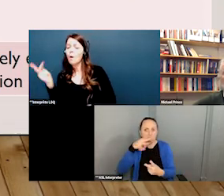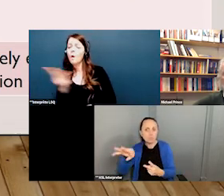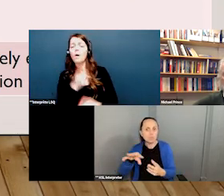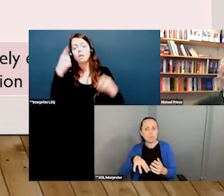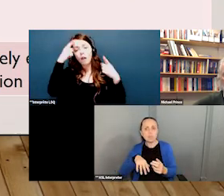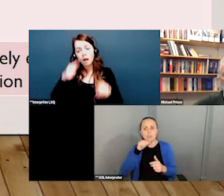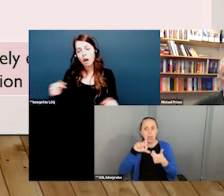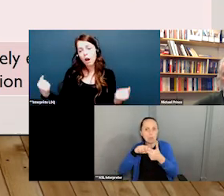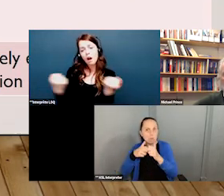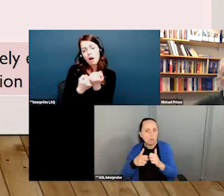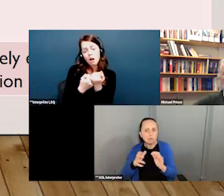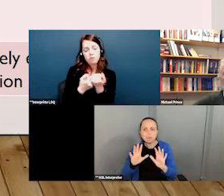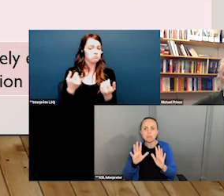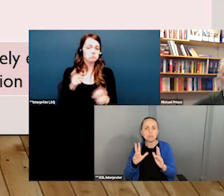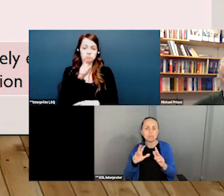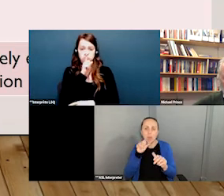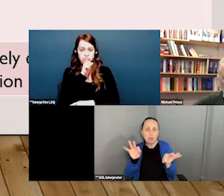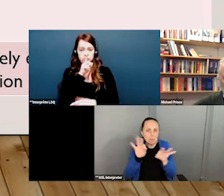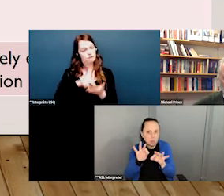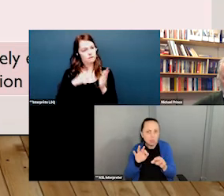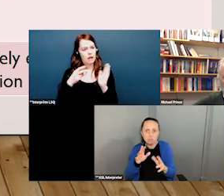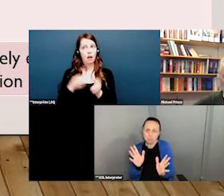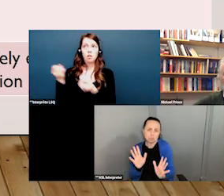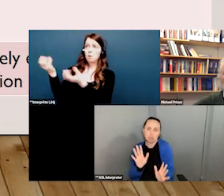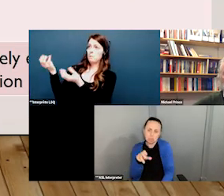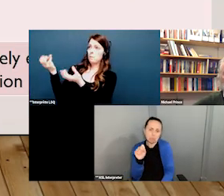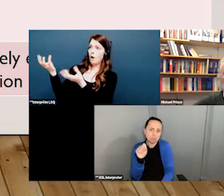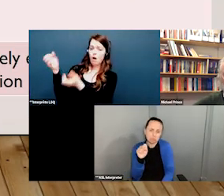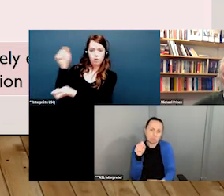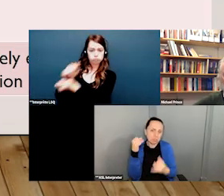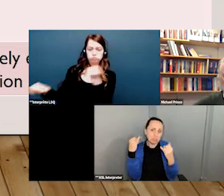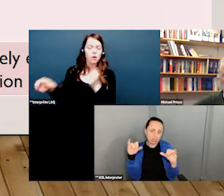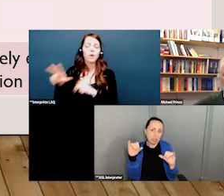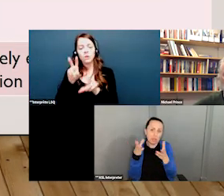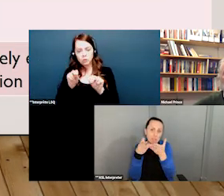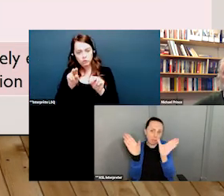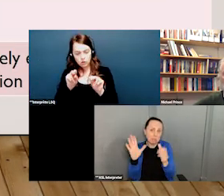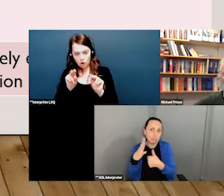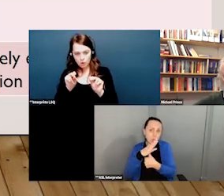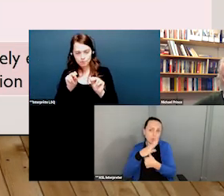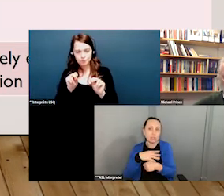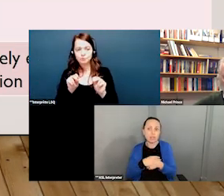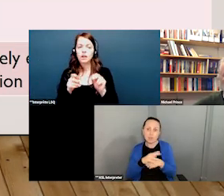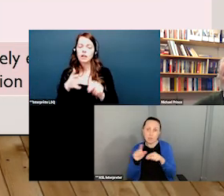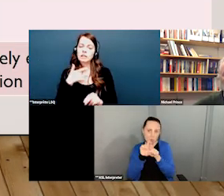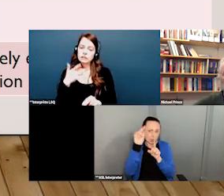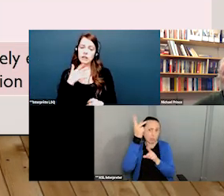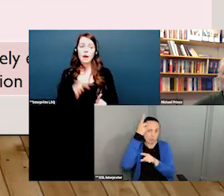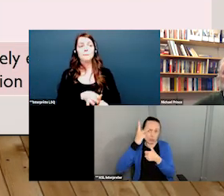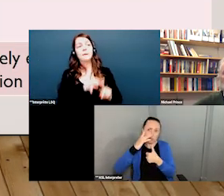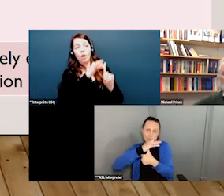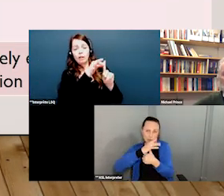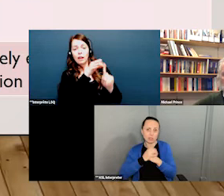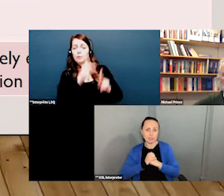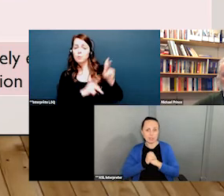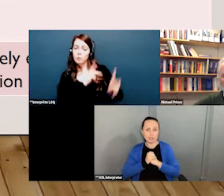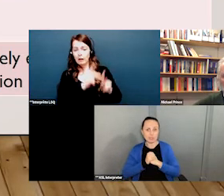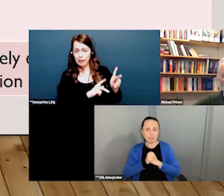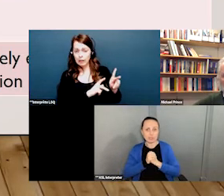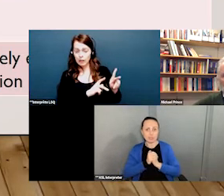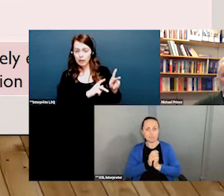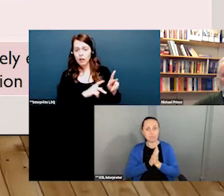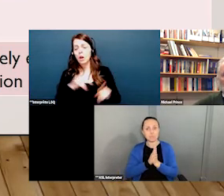of importance. I would argue that, in fact, it is very much a public priority and a political priority. And what makes it that